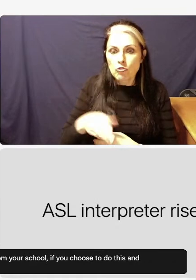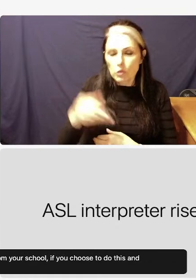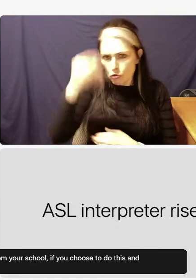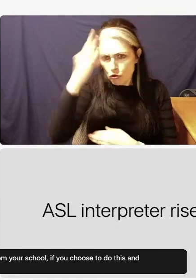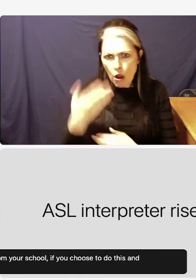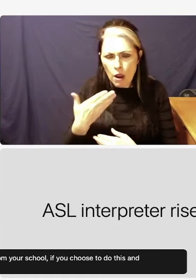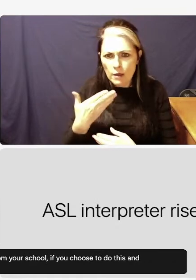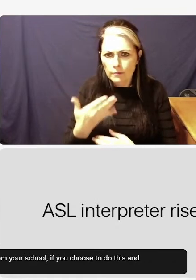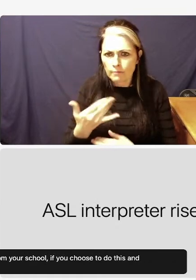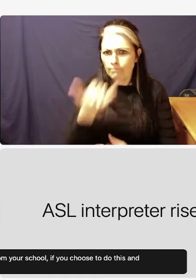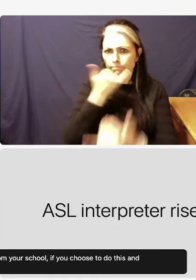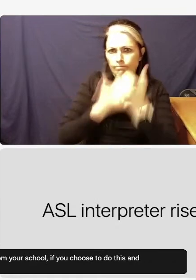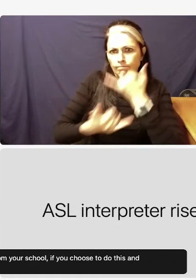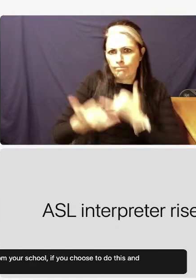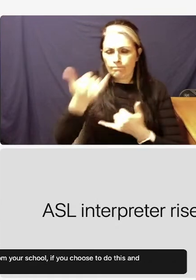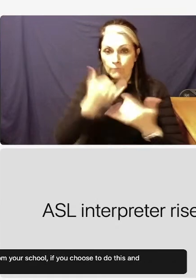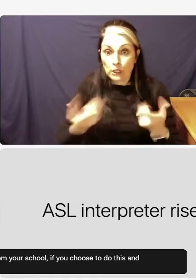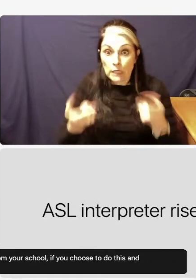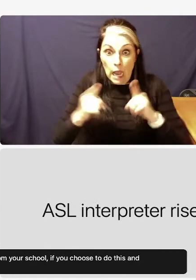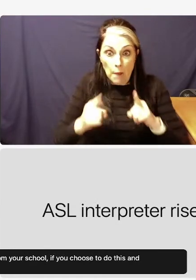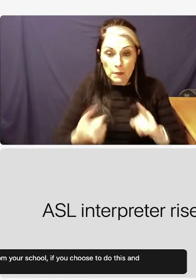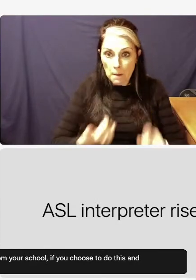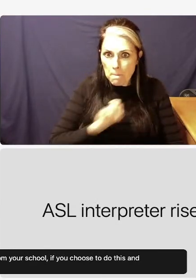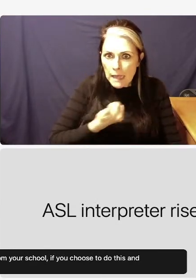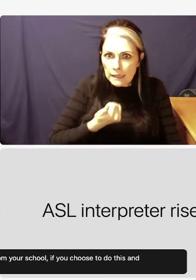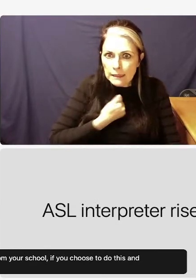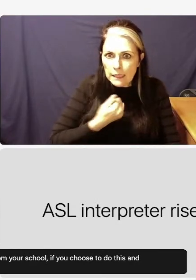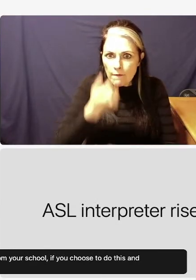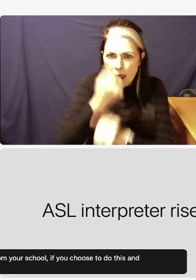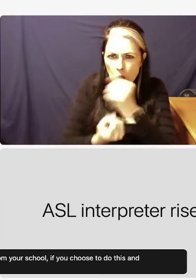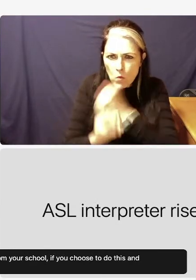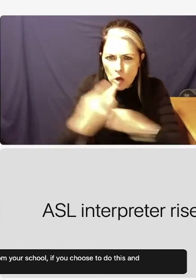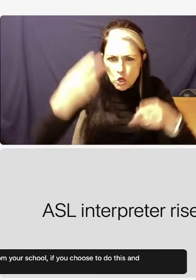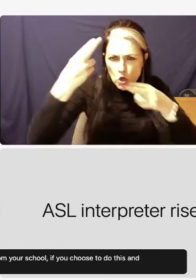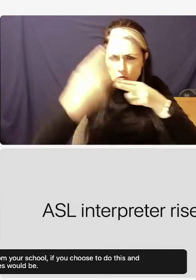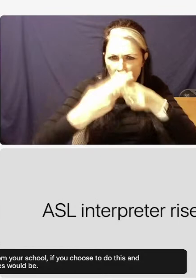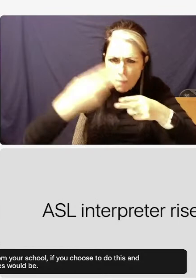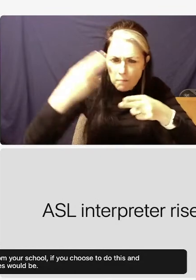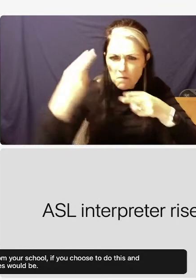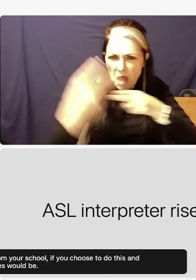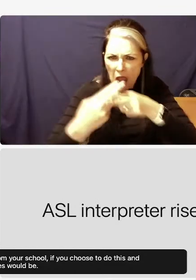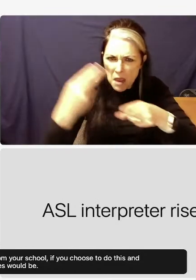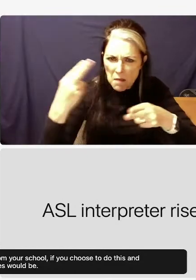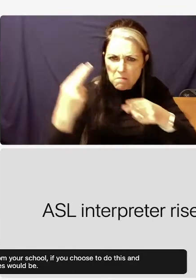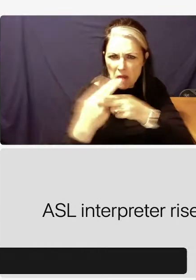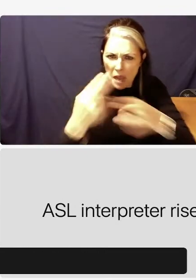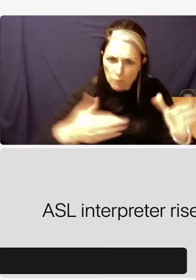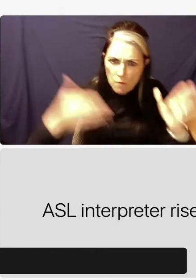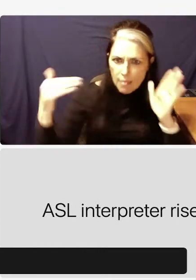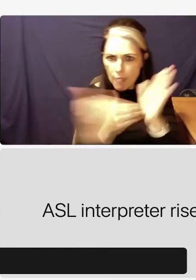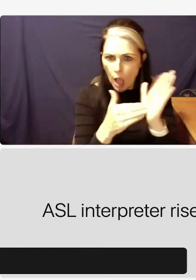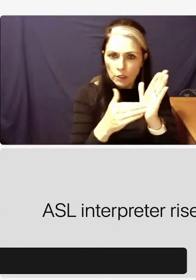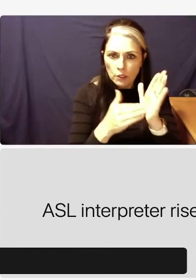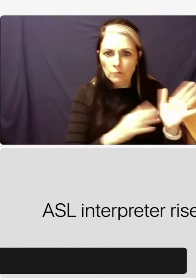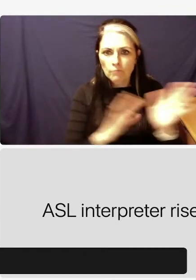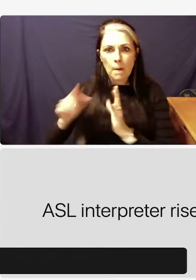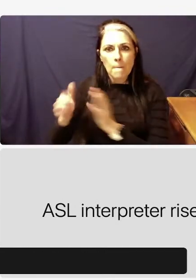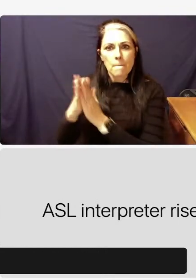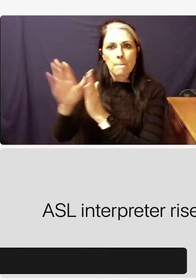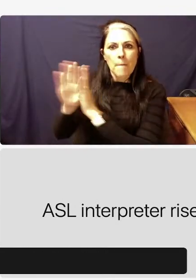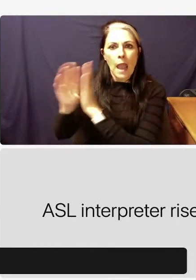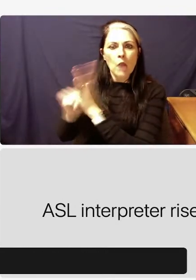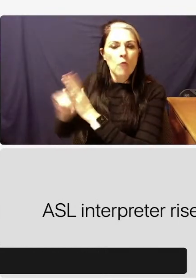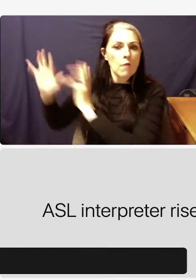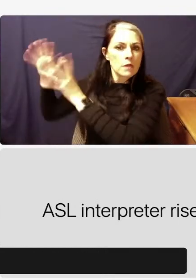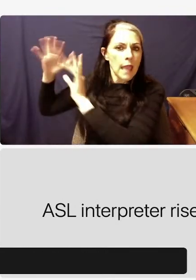children if it were i every single one of your names would be on the lawsuit because you guys